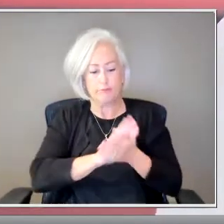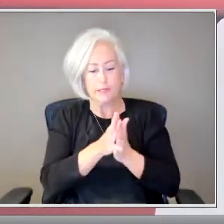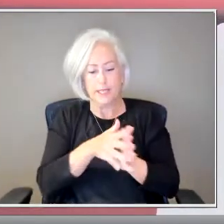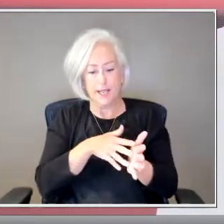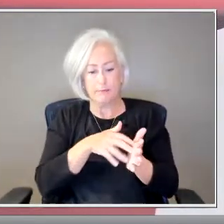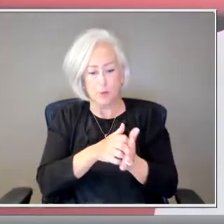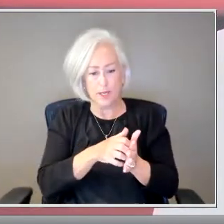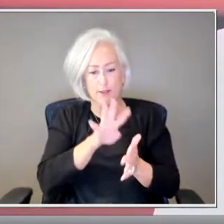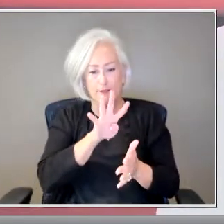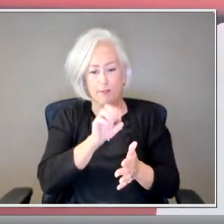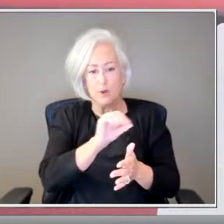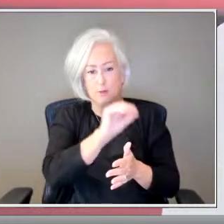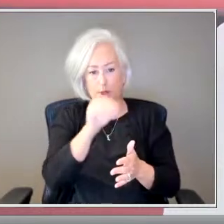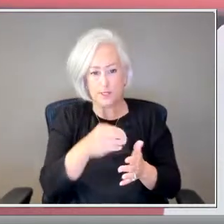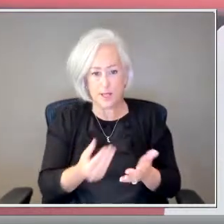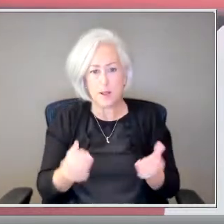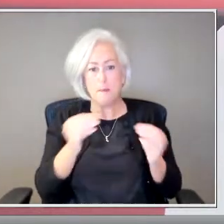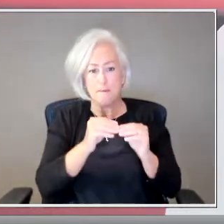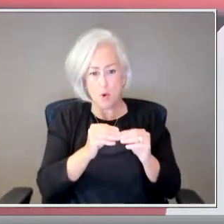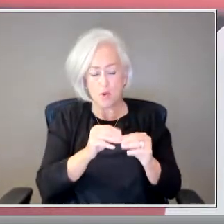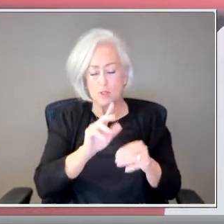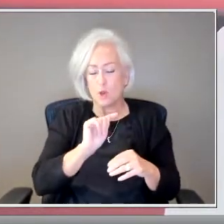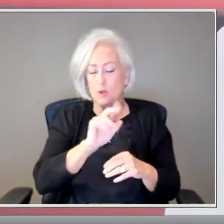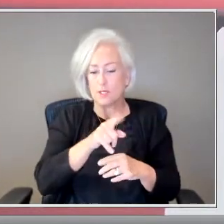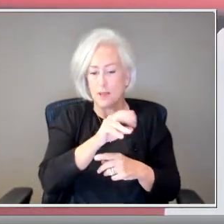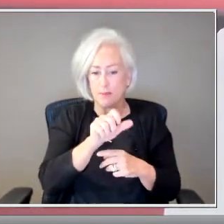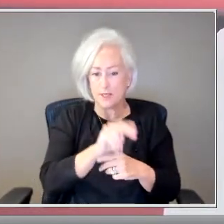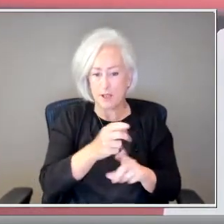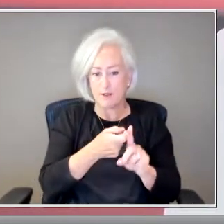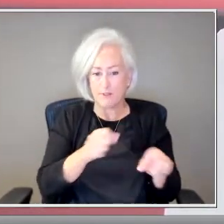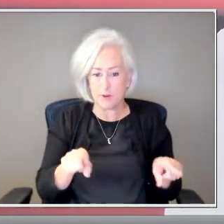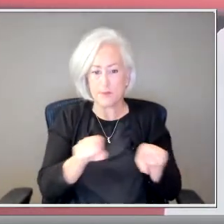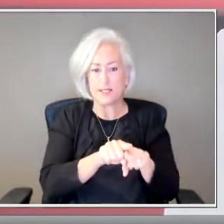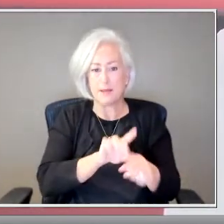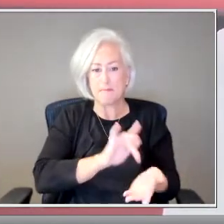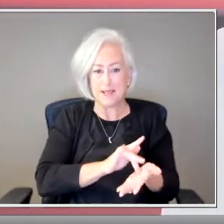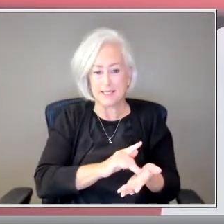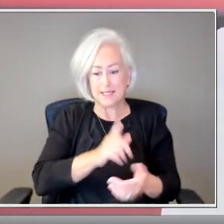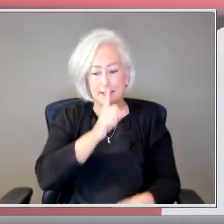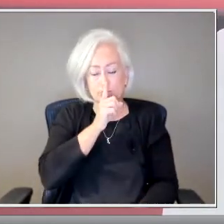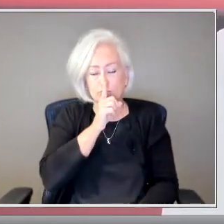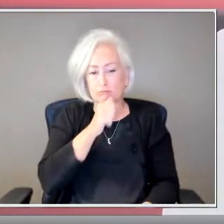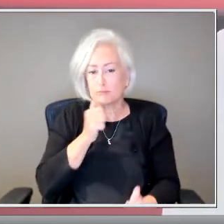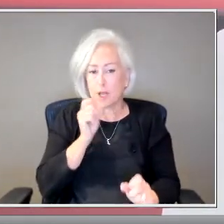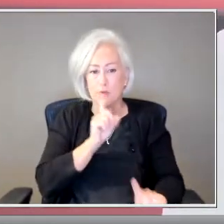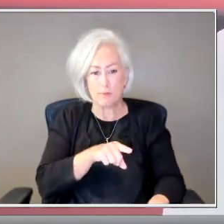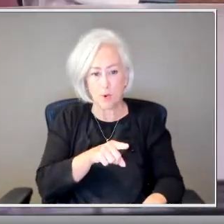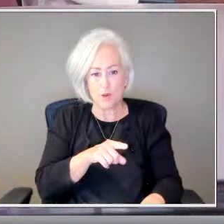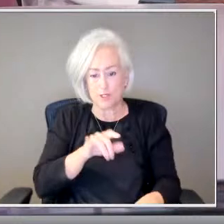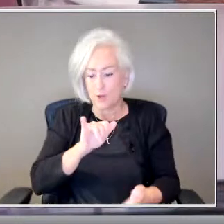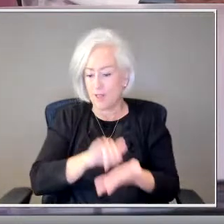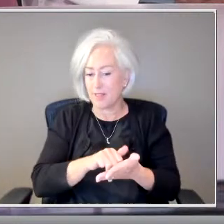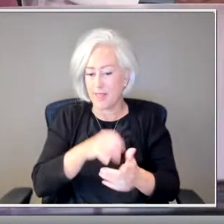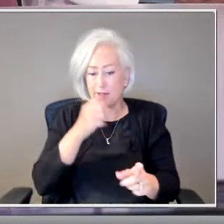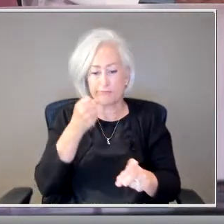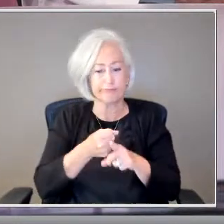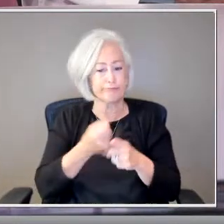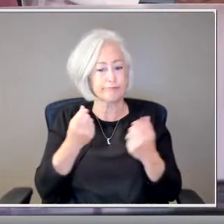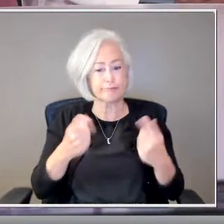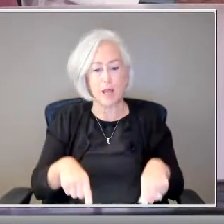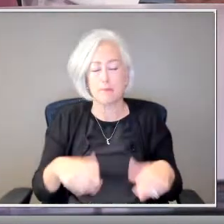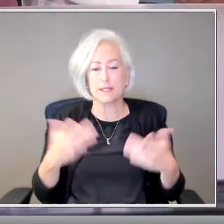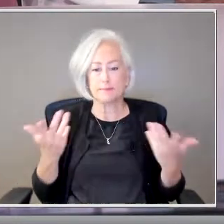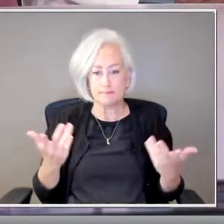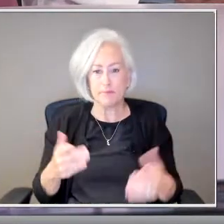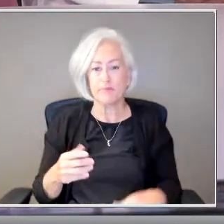effusion, tamponade, and then from the same drug. It wasn't really reported. So these things just happen. You see them. Speaking of,